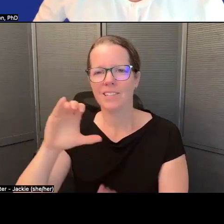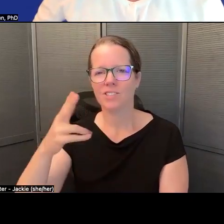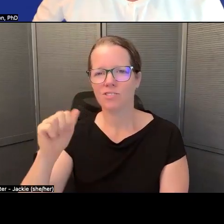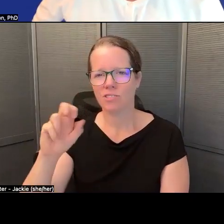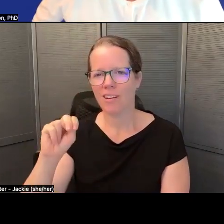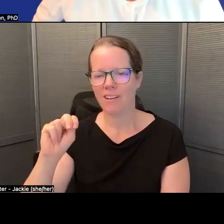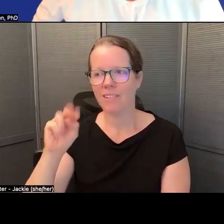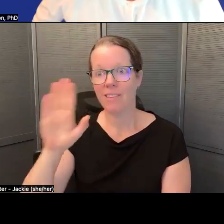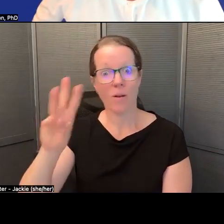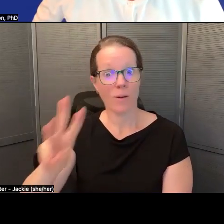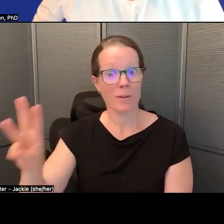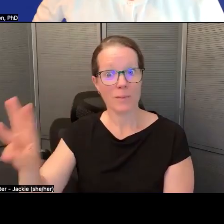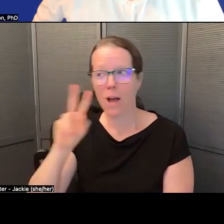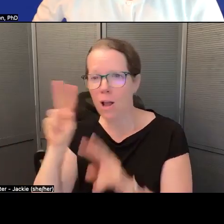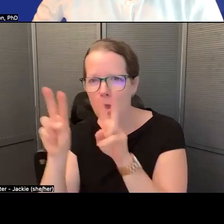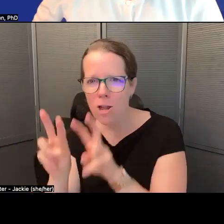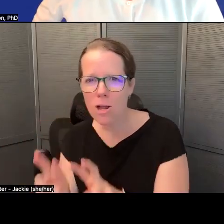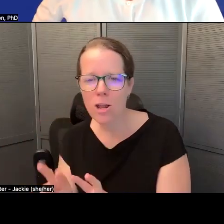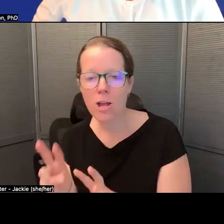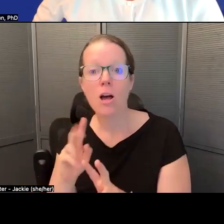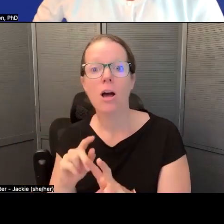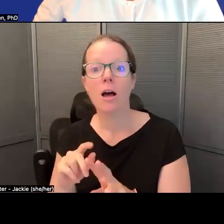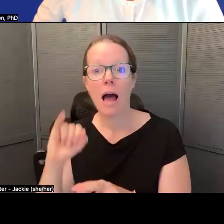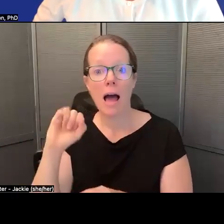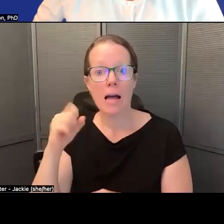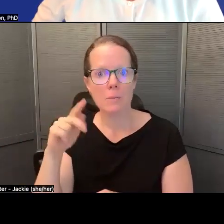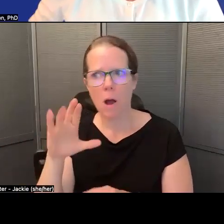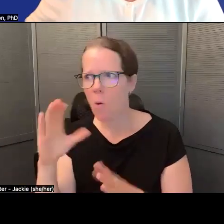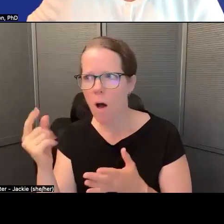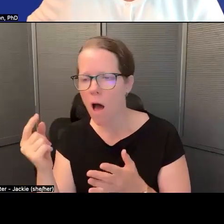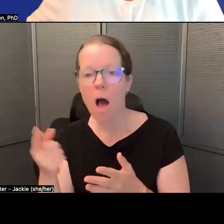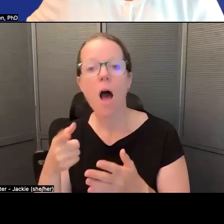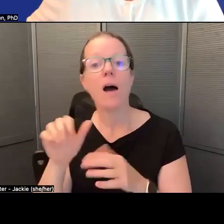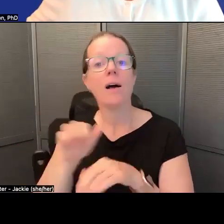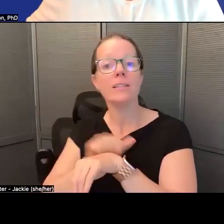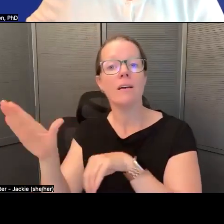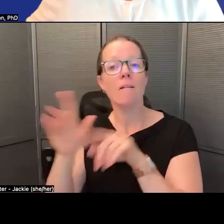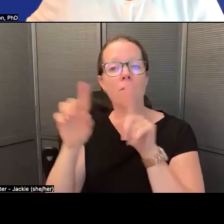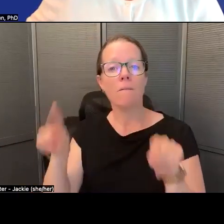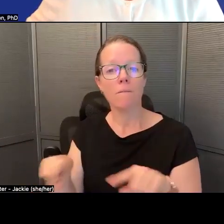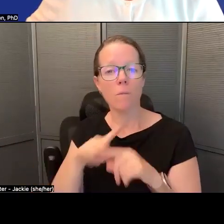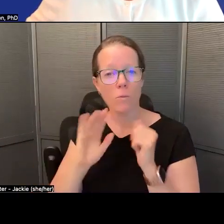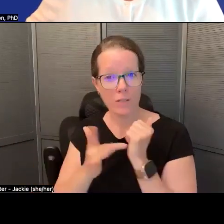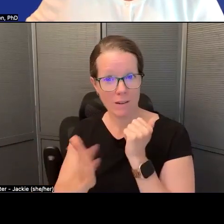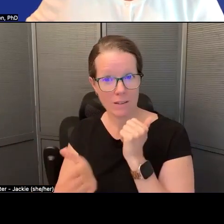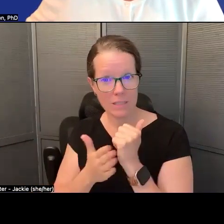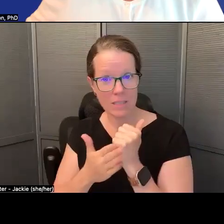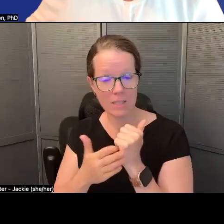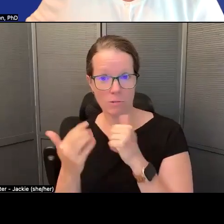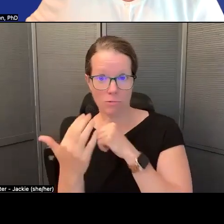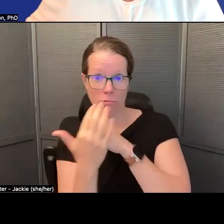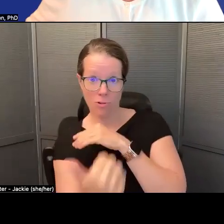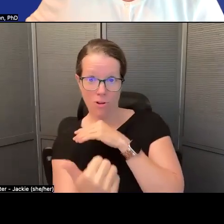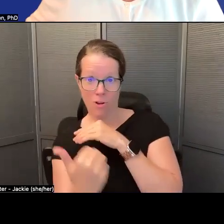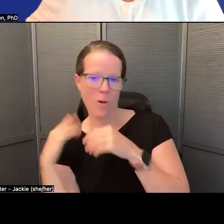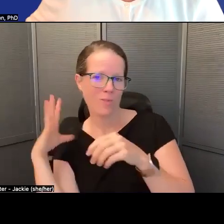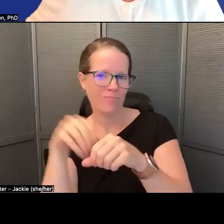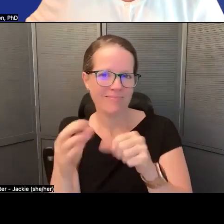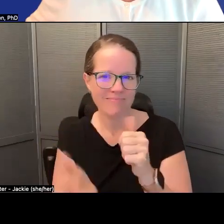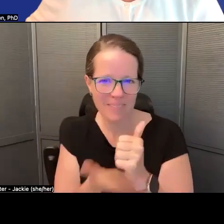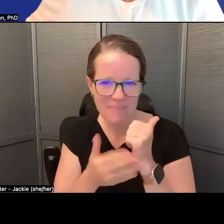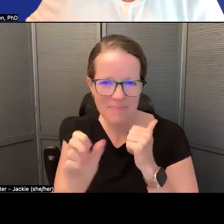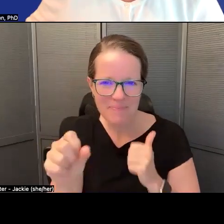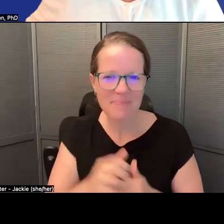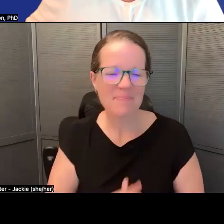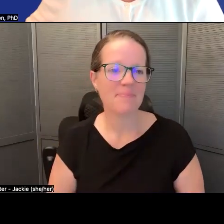submit a technical assistance form, and we'd be happy to help as we can. With that, we're going to pass it on to the members of